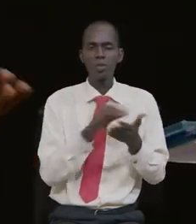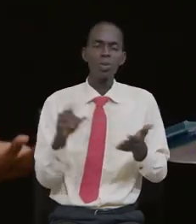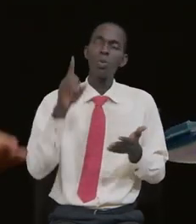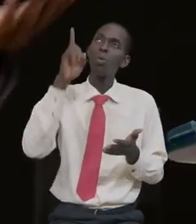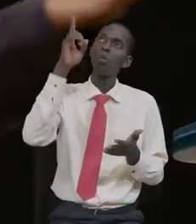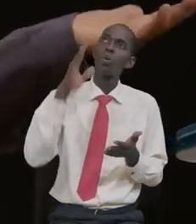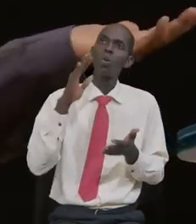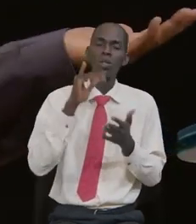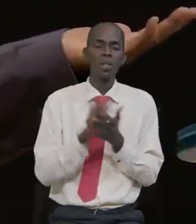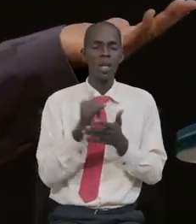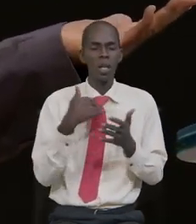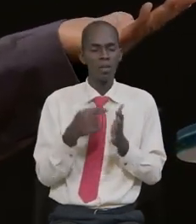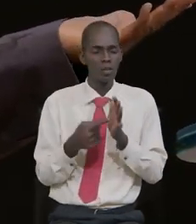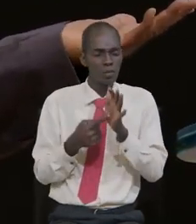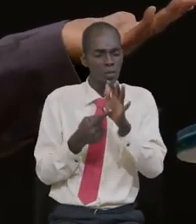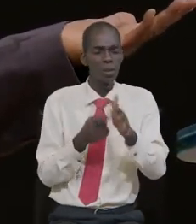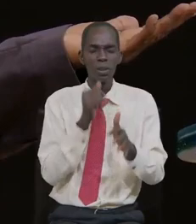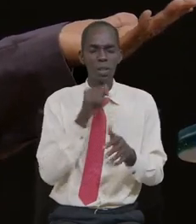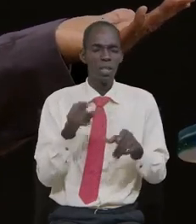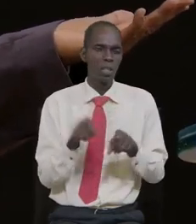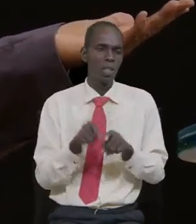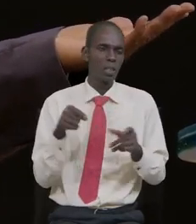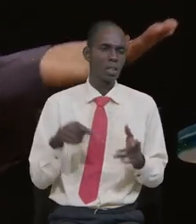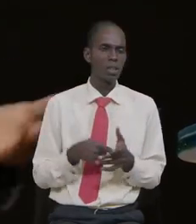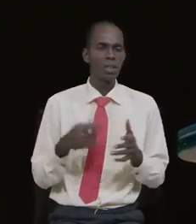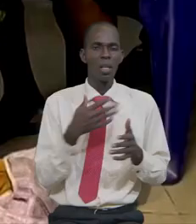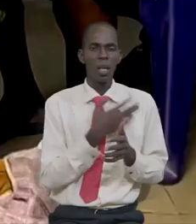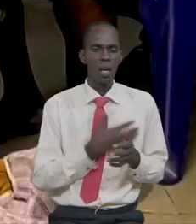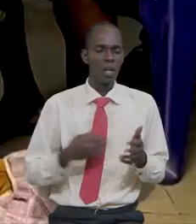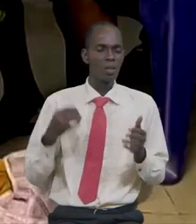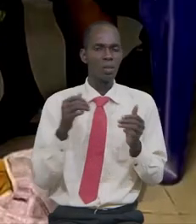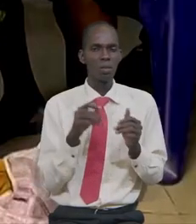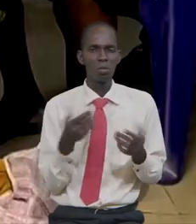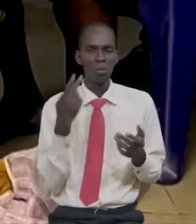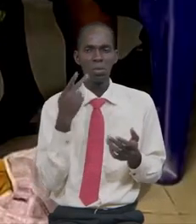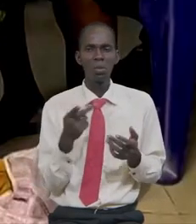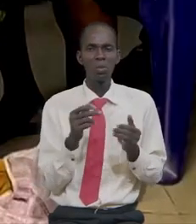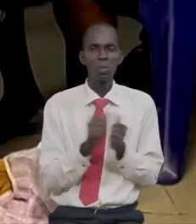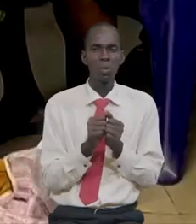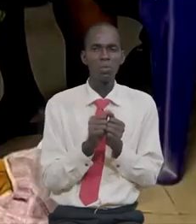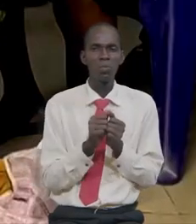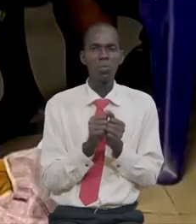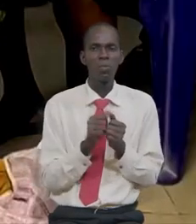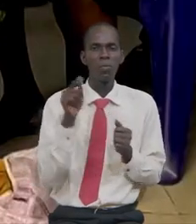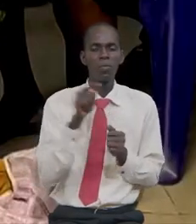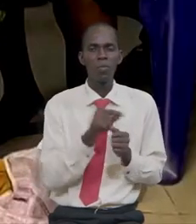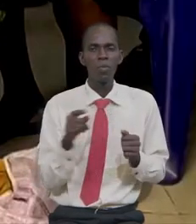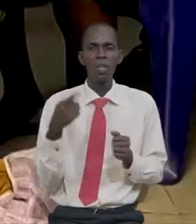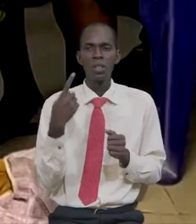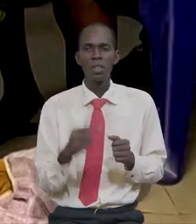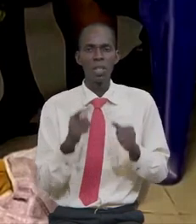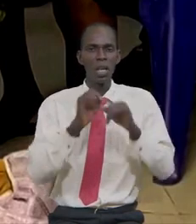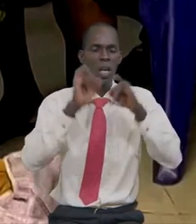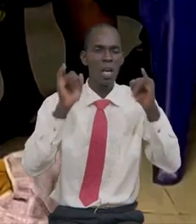that he has revealed to Daniel with his companion, Shadrach, Meshach, and Abednego. Therefore, the idol